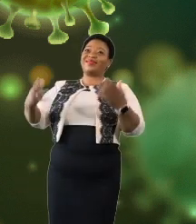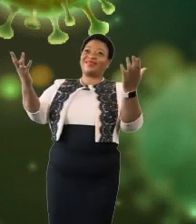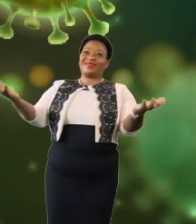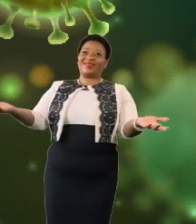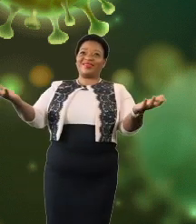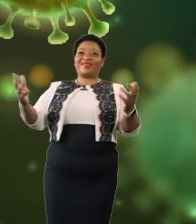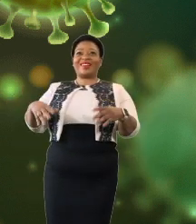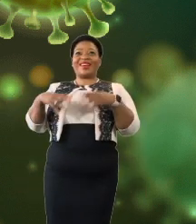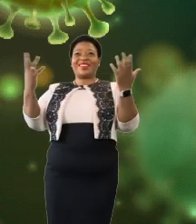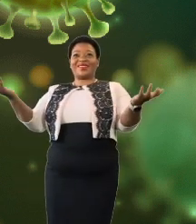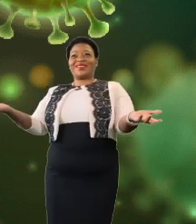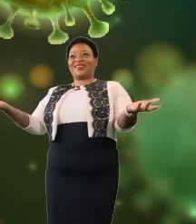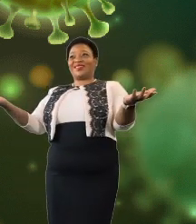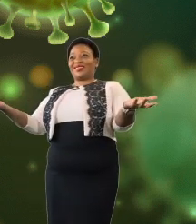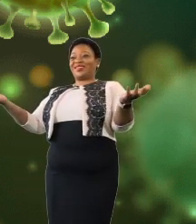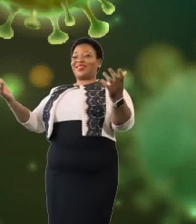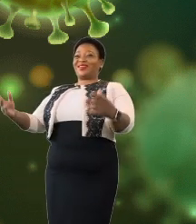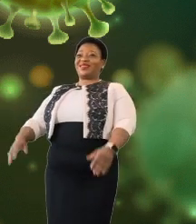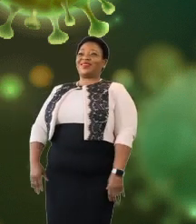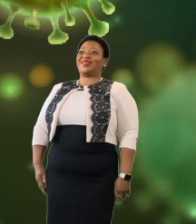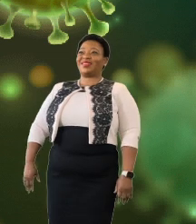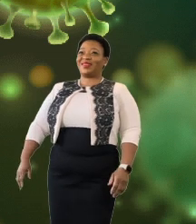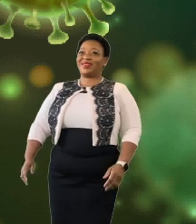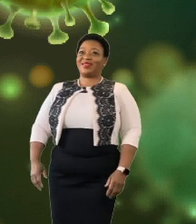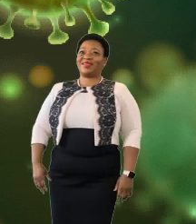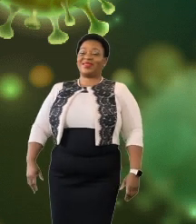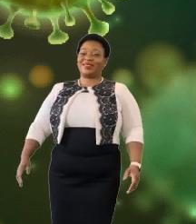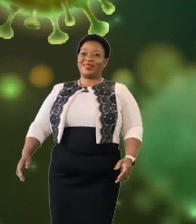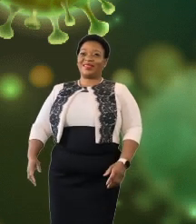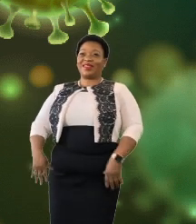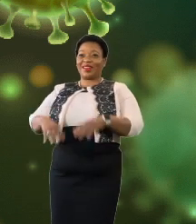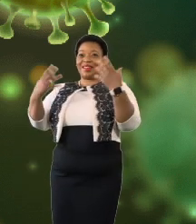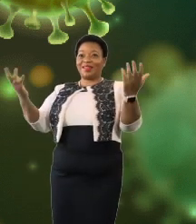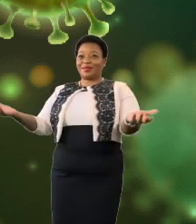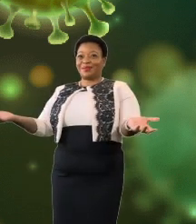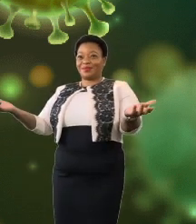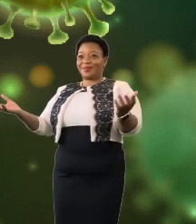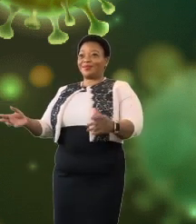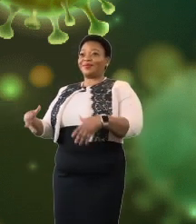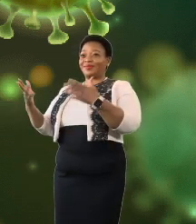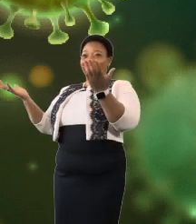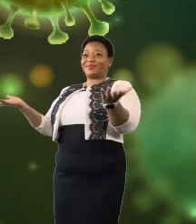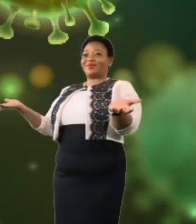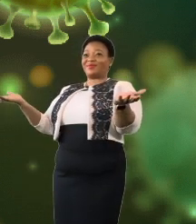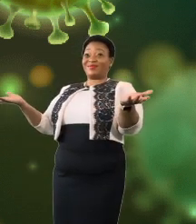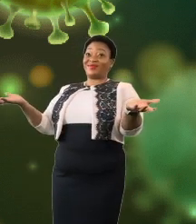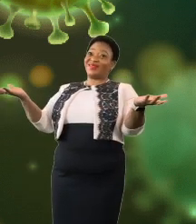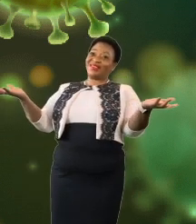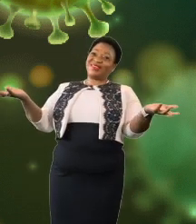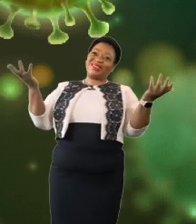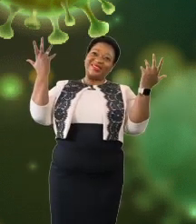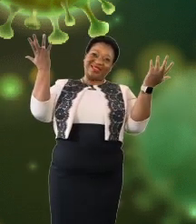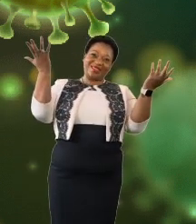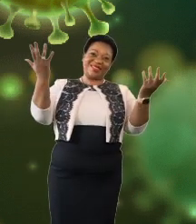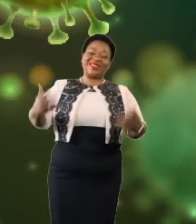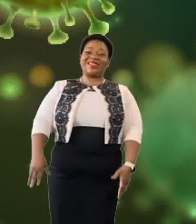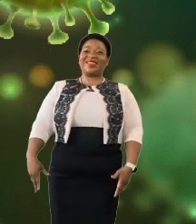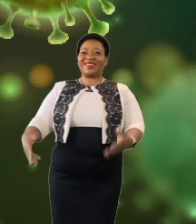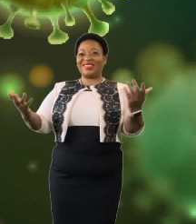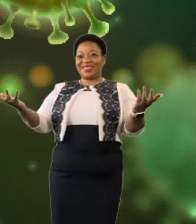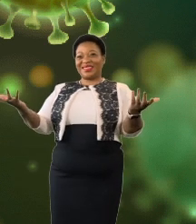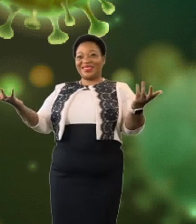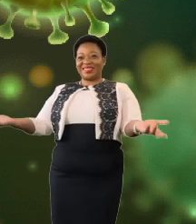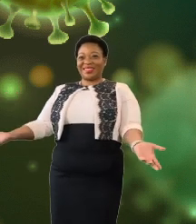want to check their levels of compliance with the regulatory framework before